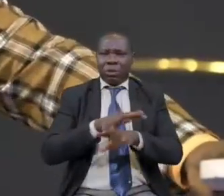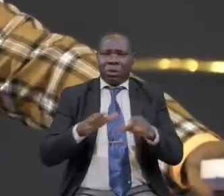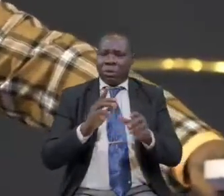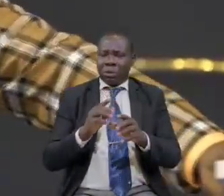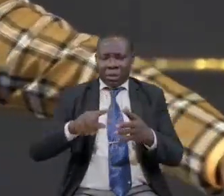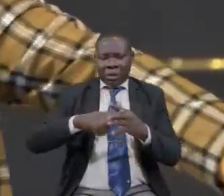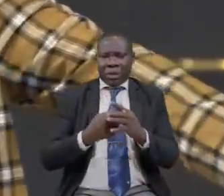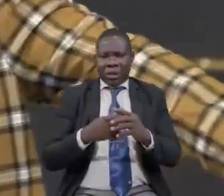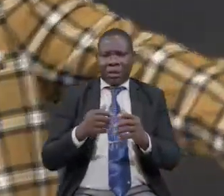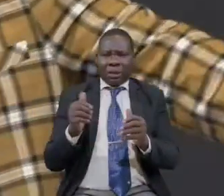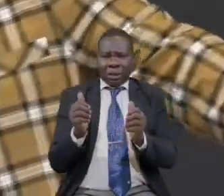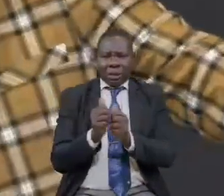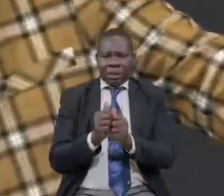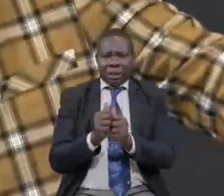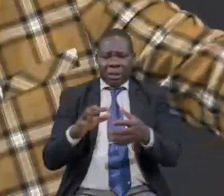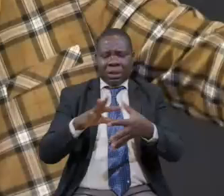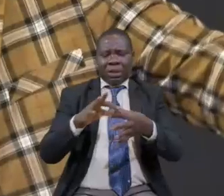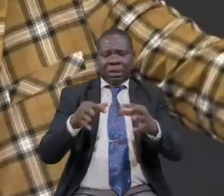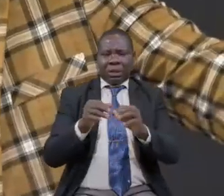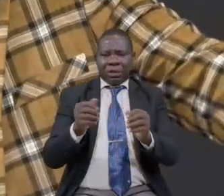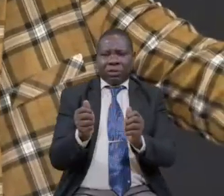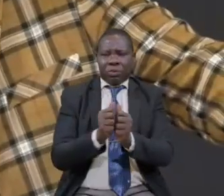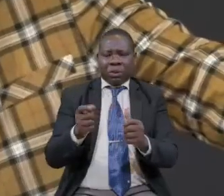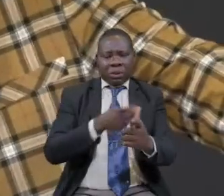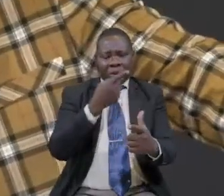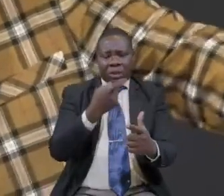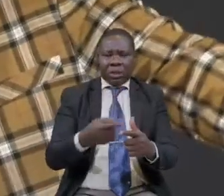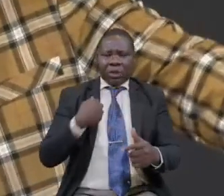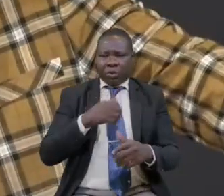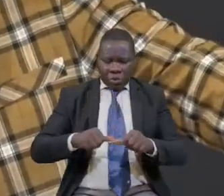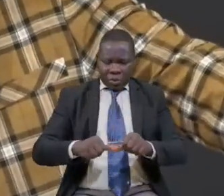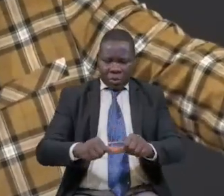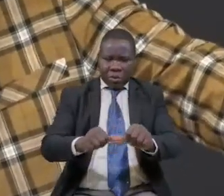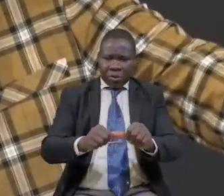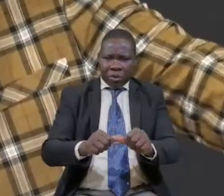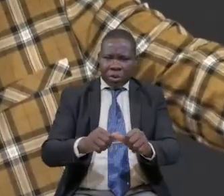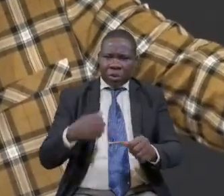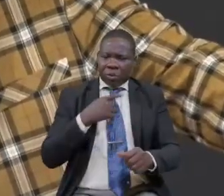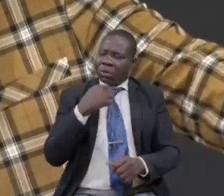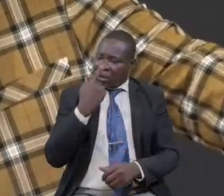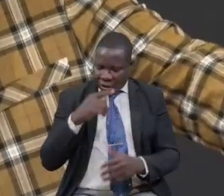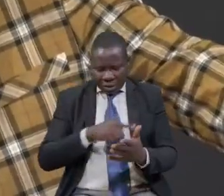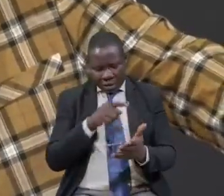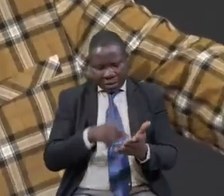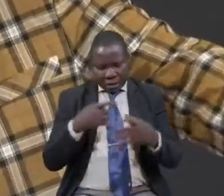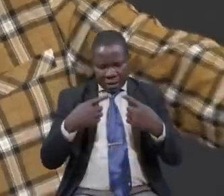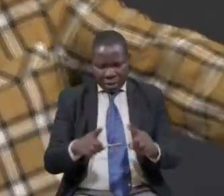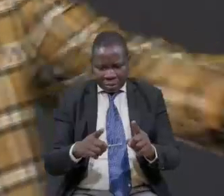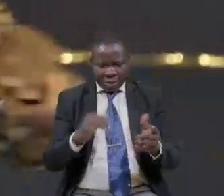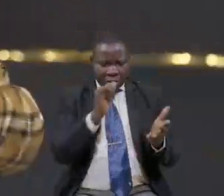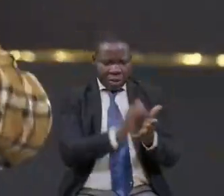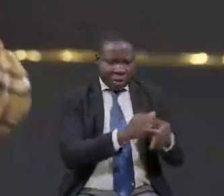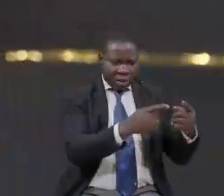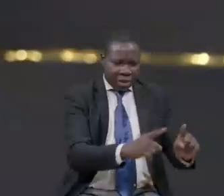with then, we go on in the conversation. We say, this happens, that happens, that happens. We